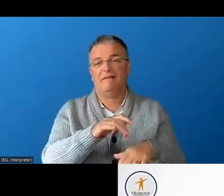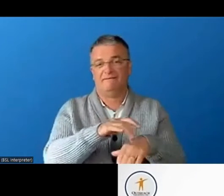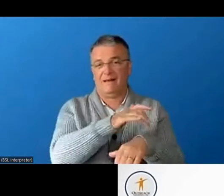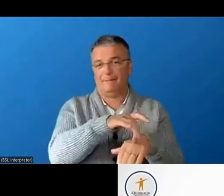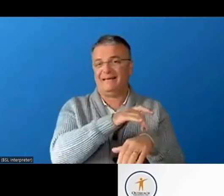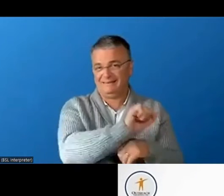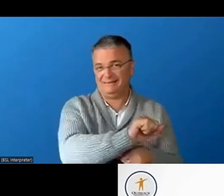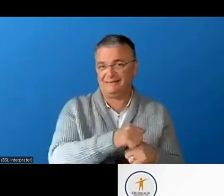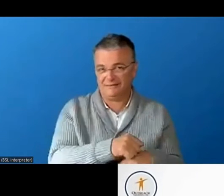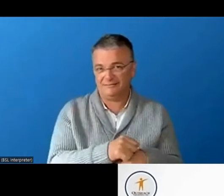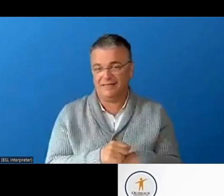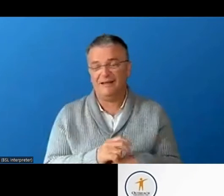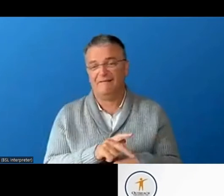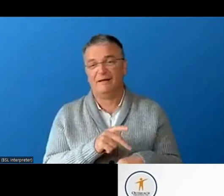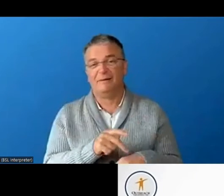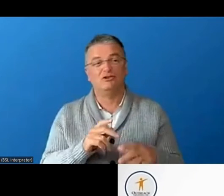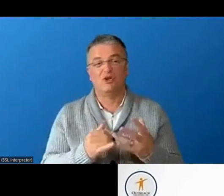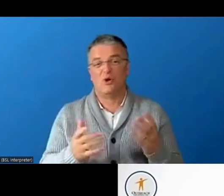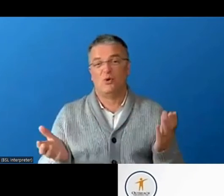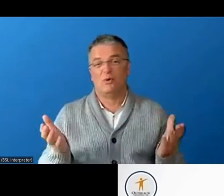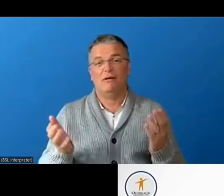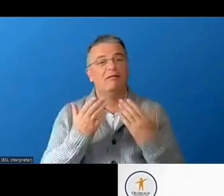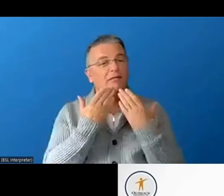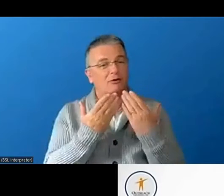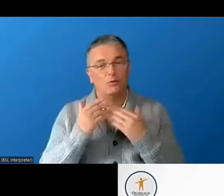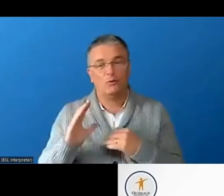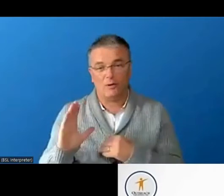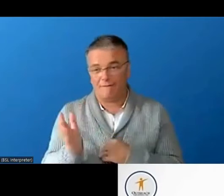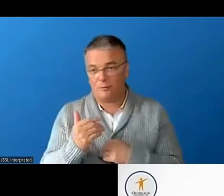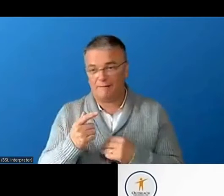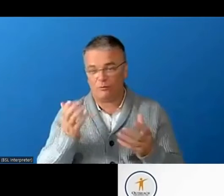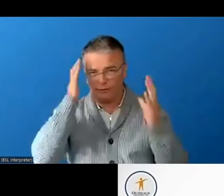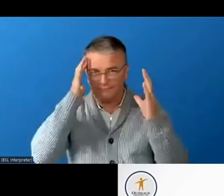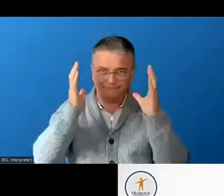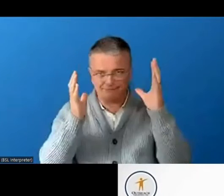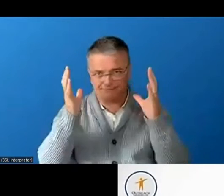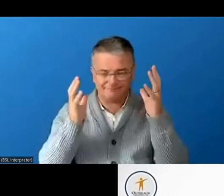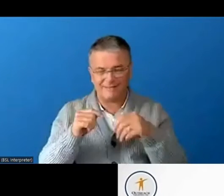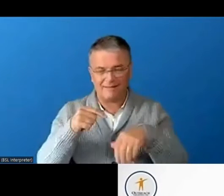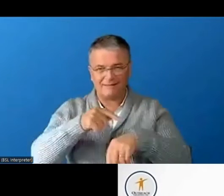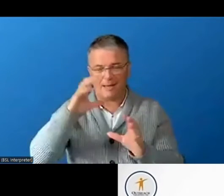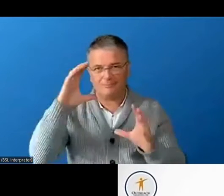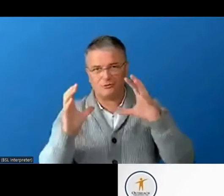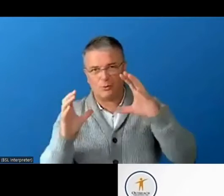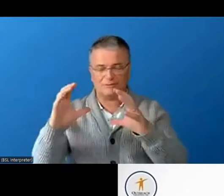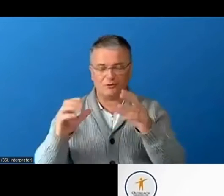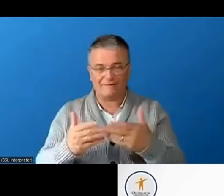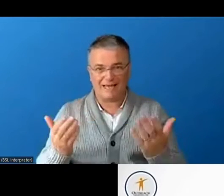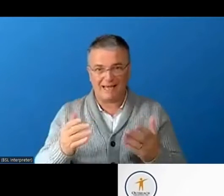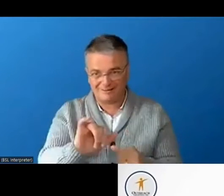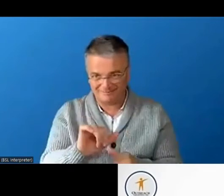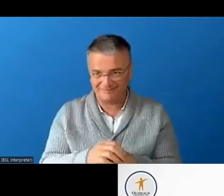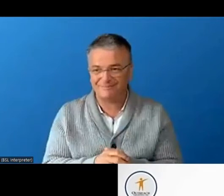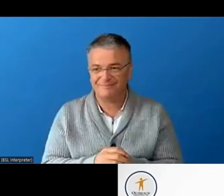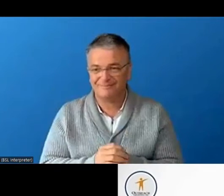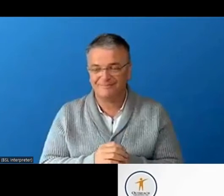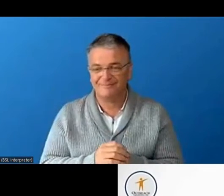Philippines. So thank you everyone for negotiating all of the different times of day.